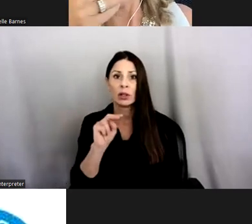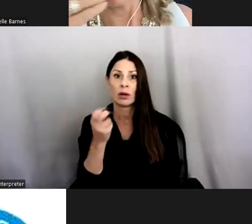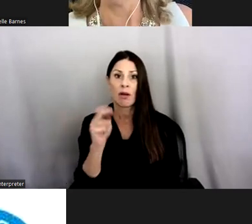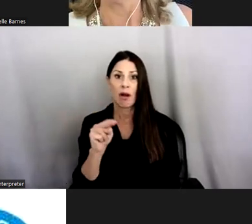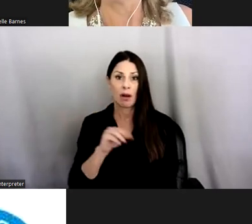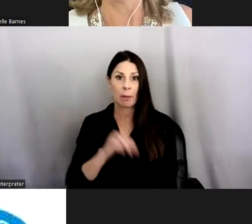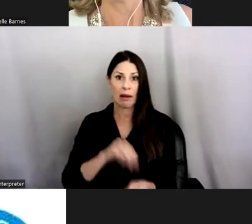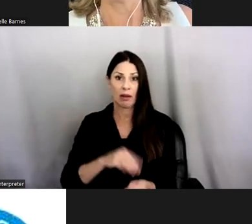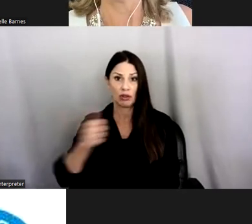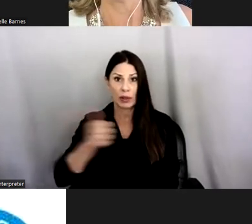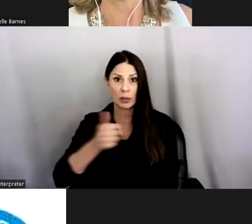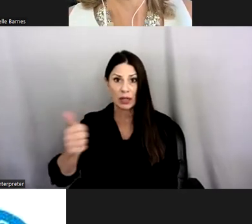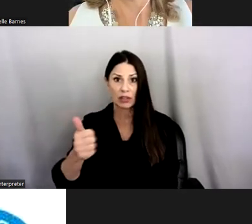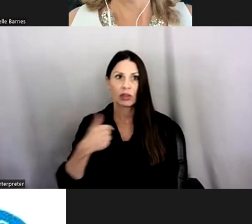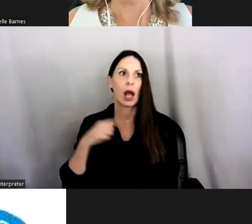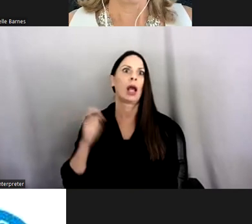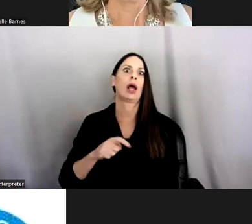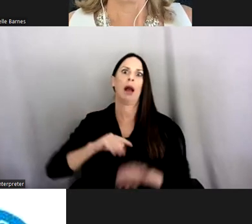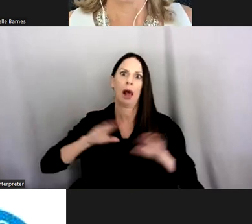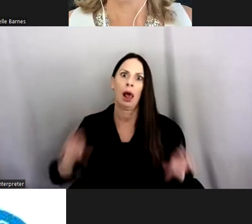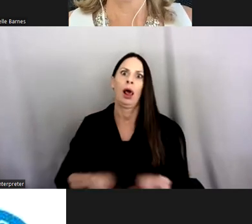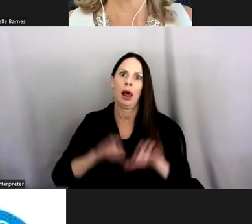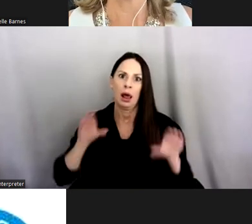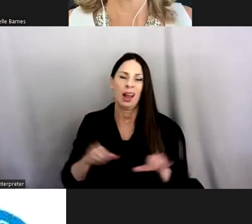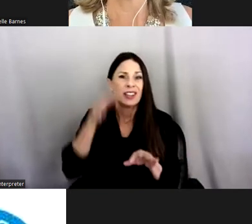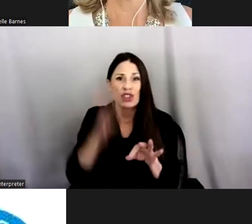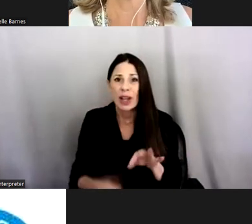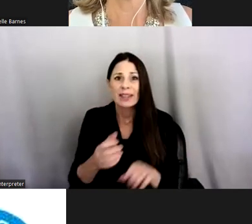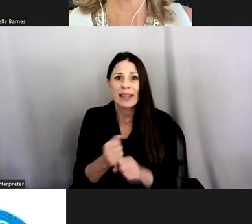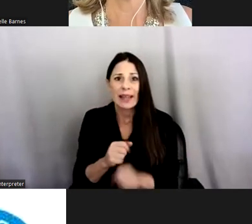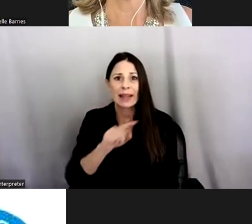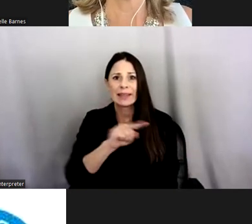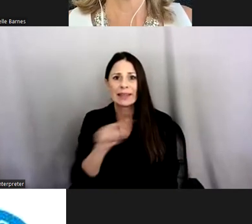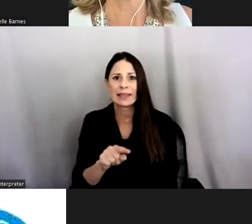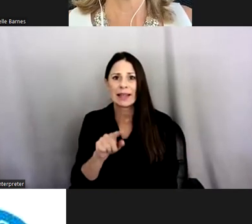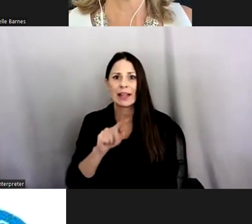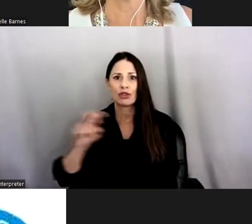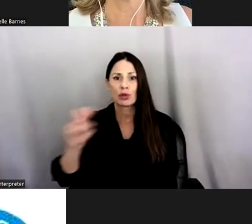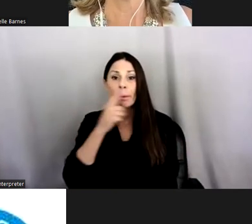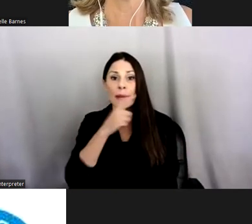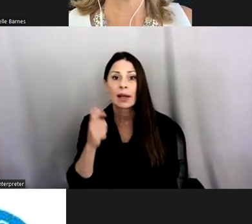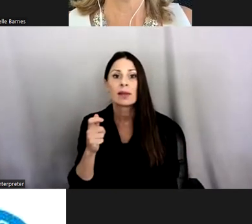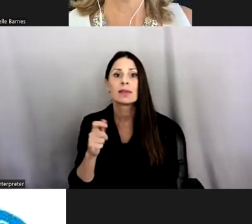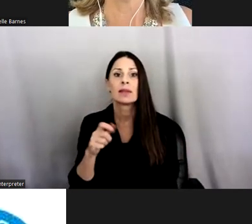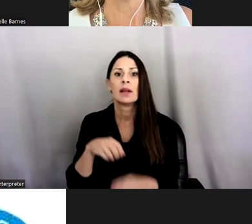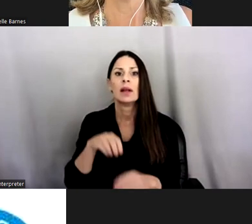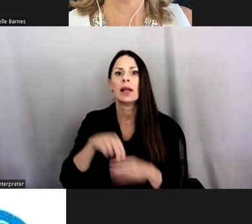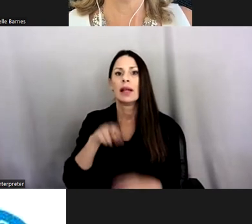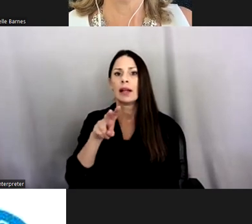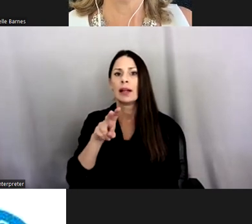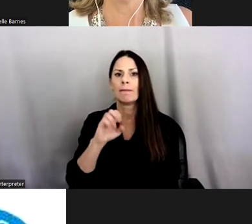I had to jump through hoops just to be able to get Z-Trip because Inveda, who operates the